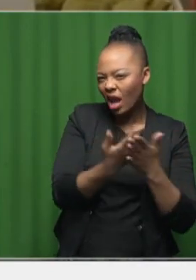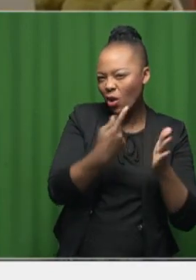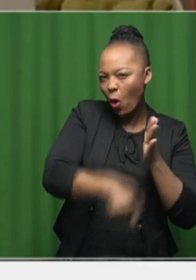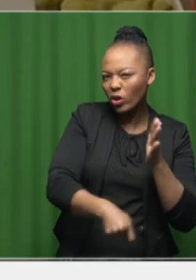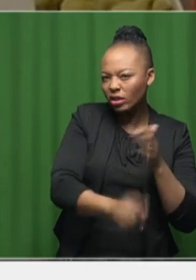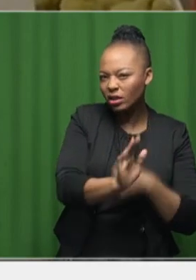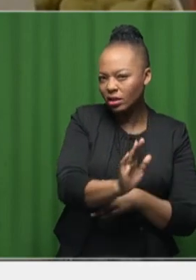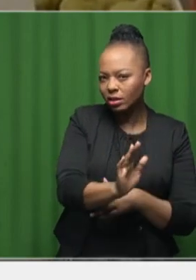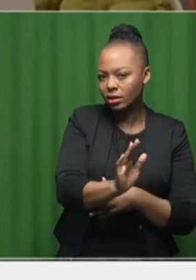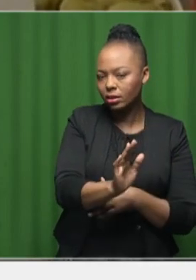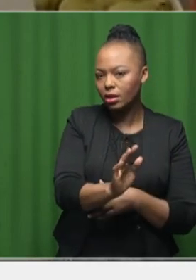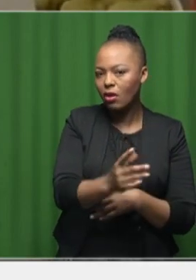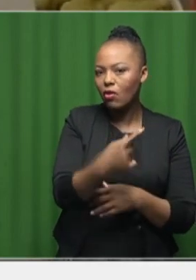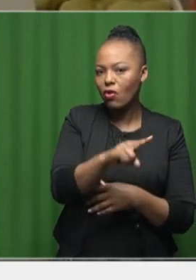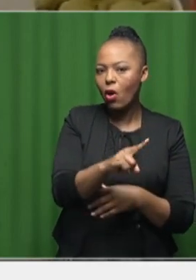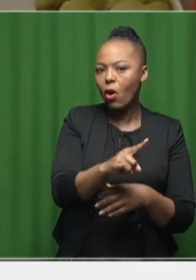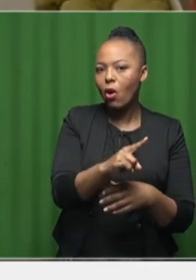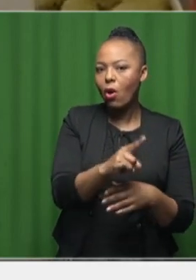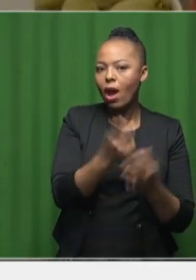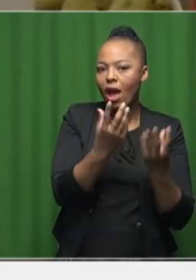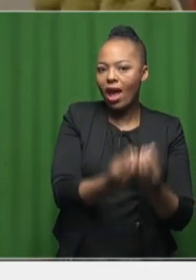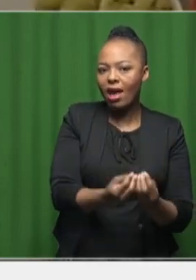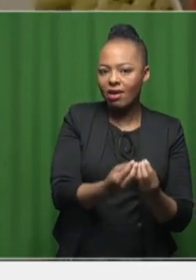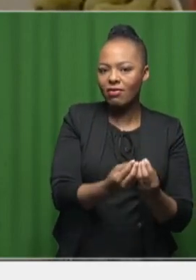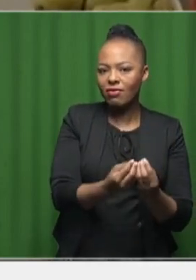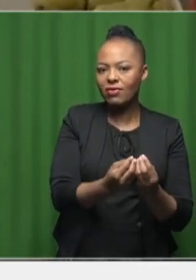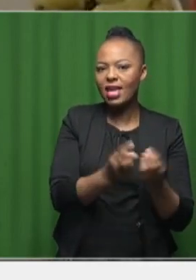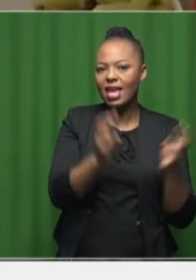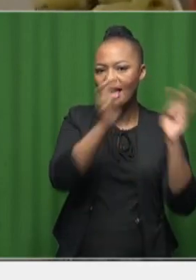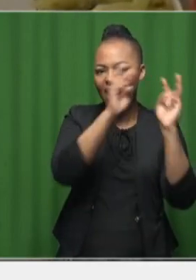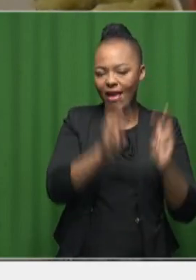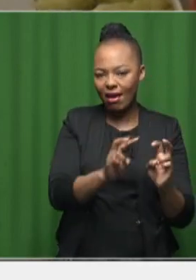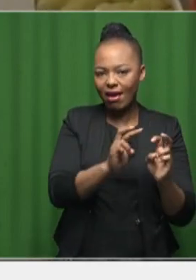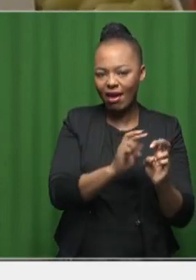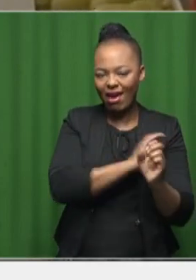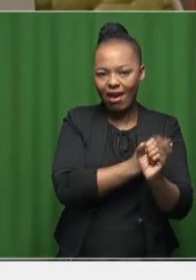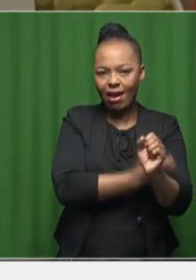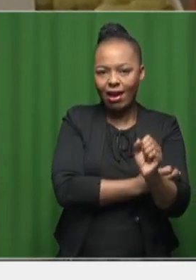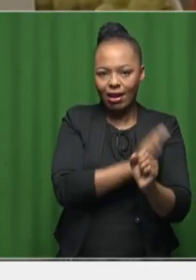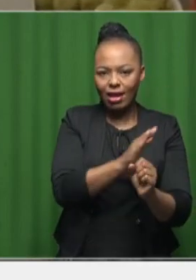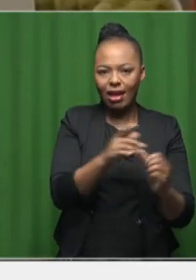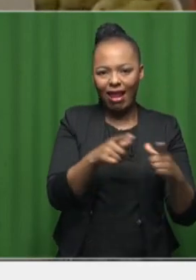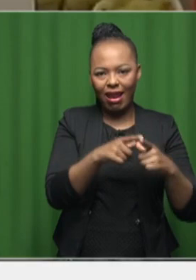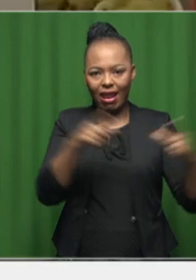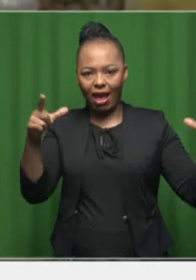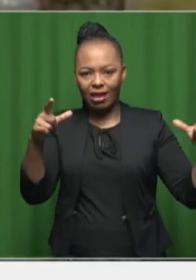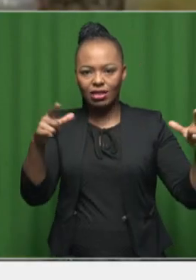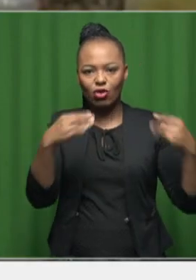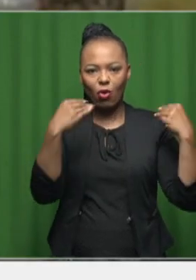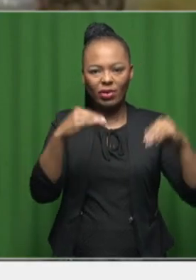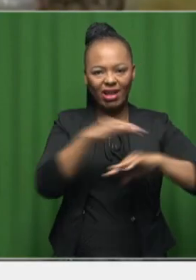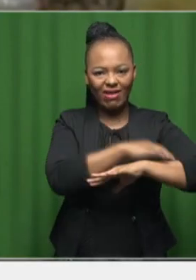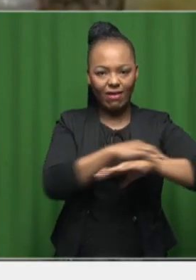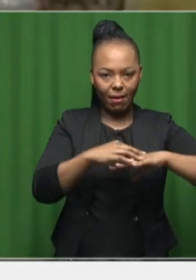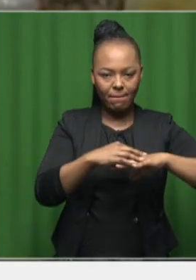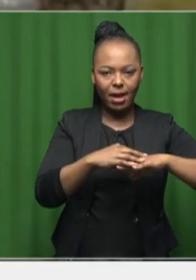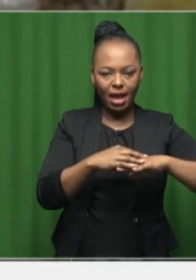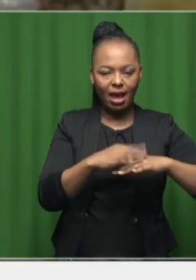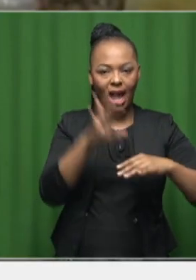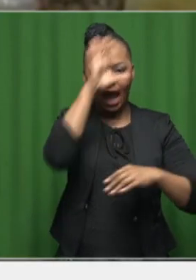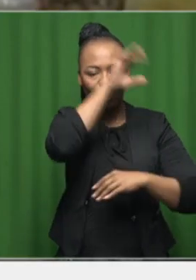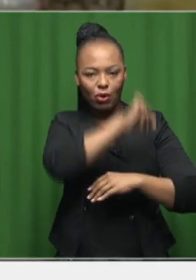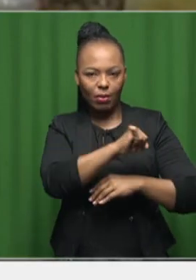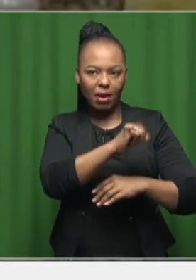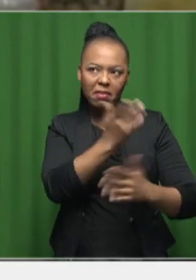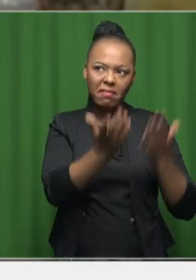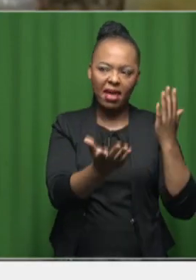with an alternative source of energy on a large commercial farm. We determined that that might cost in the